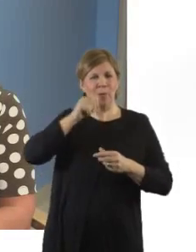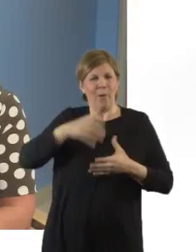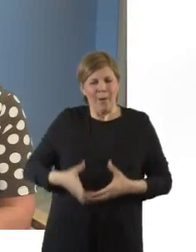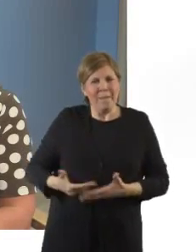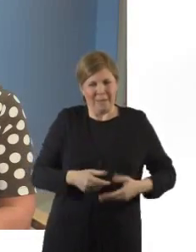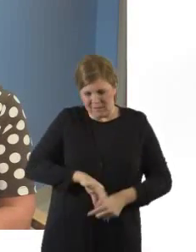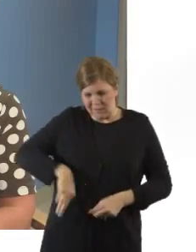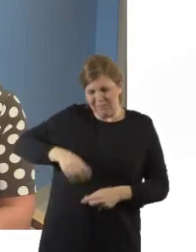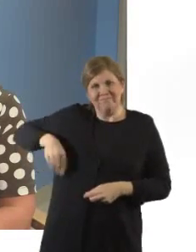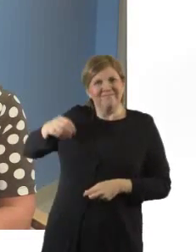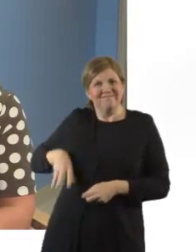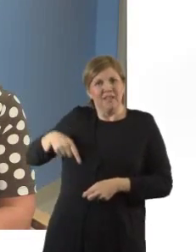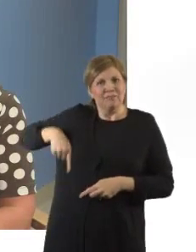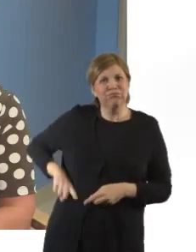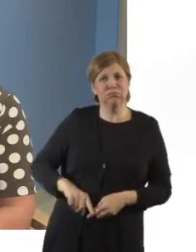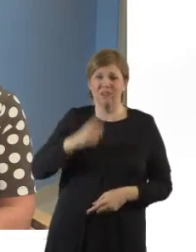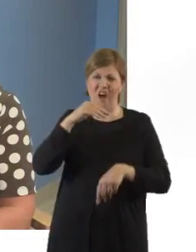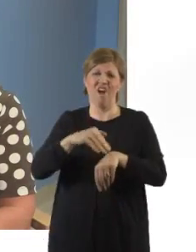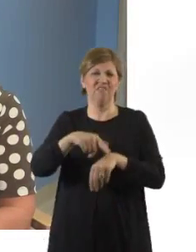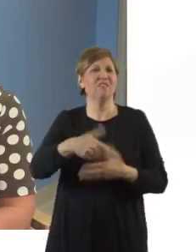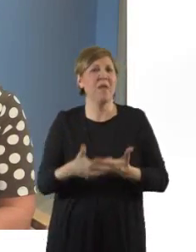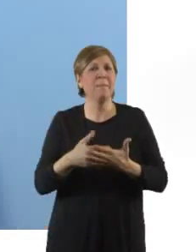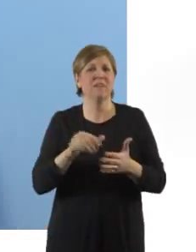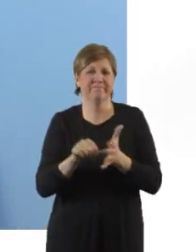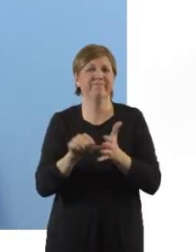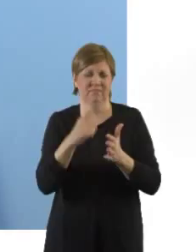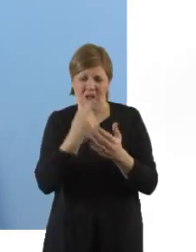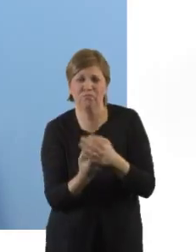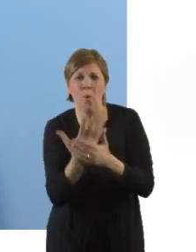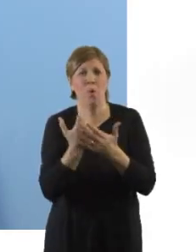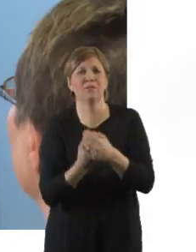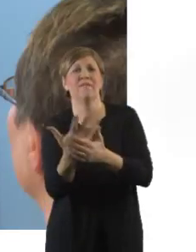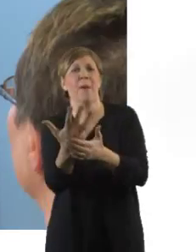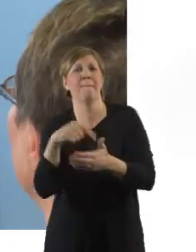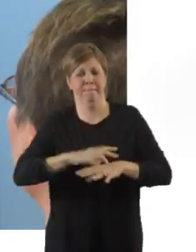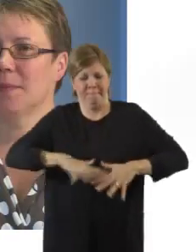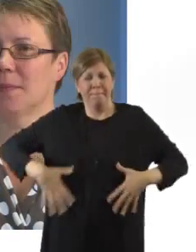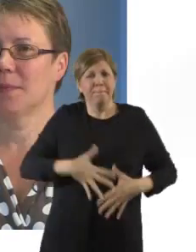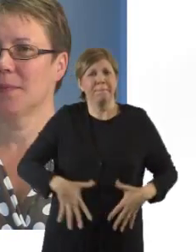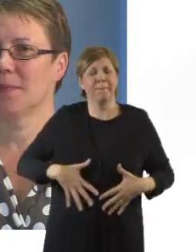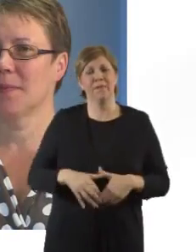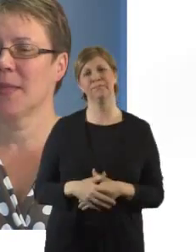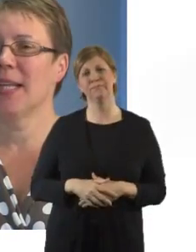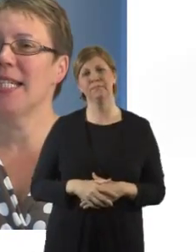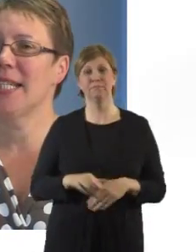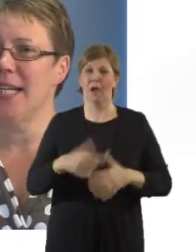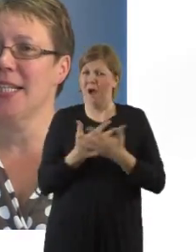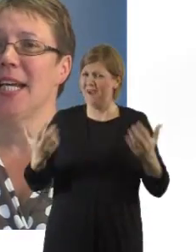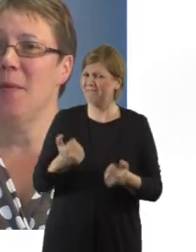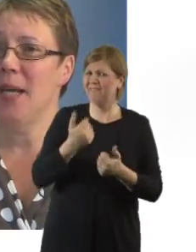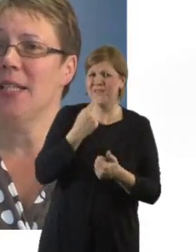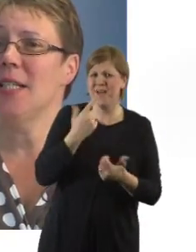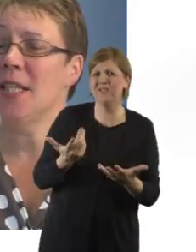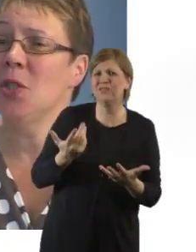cause the baby to have problems with growth and development in the womb. That's a lot of good information. It's never too late to make a change. That's